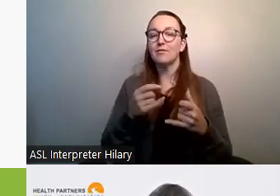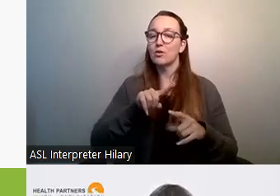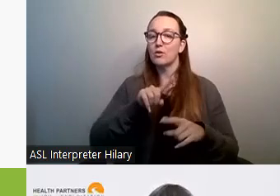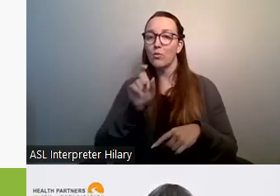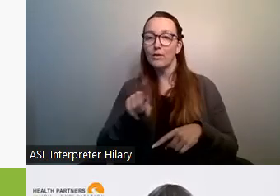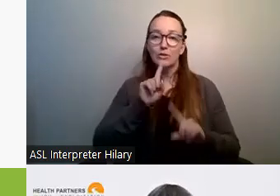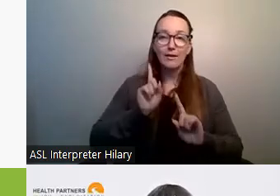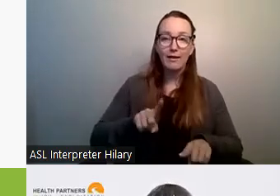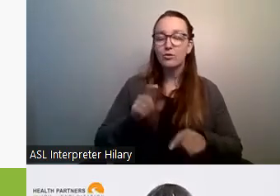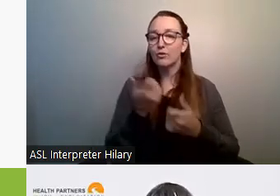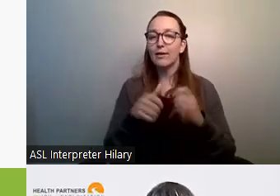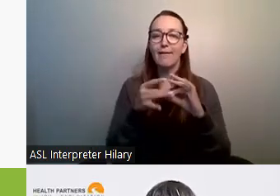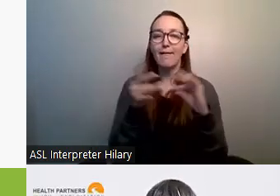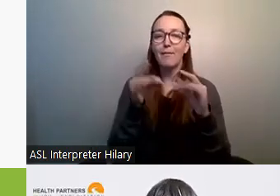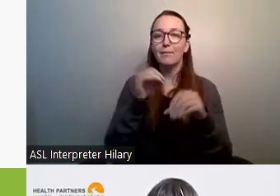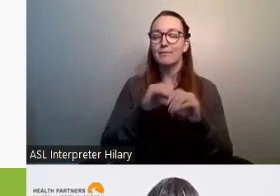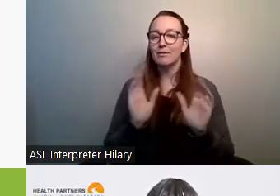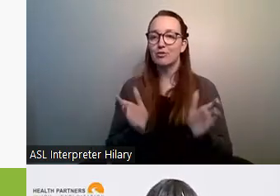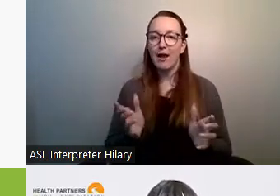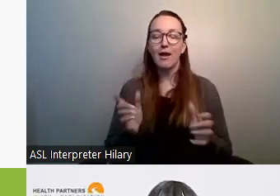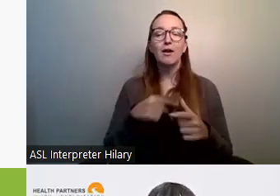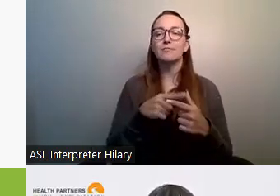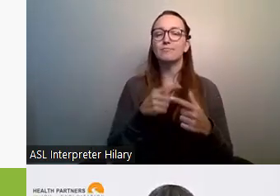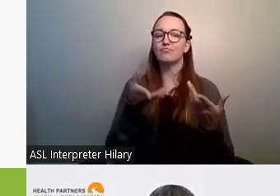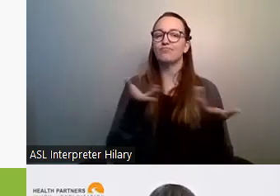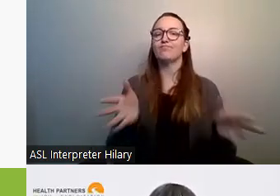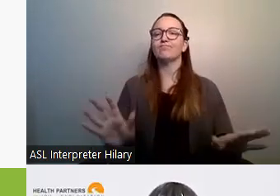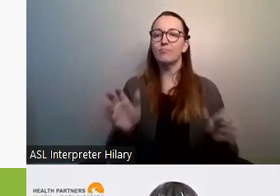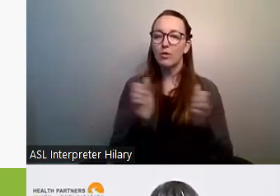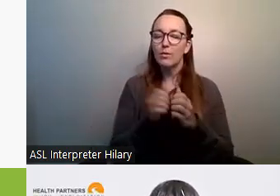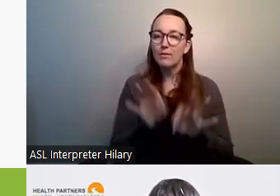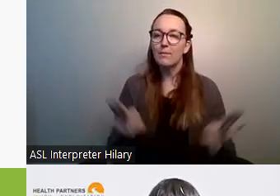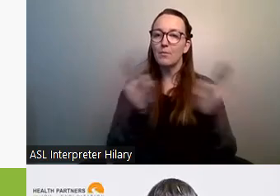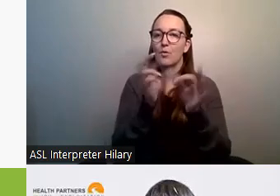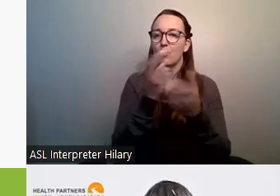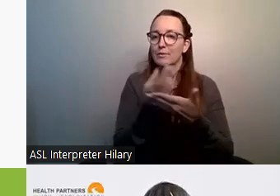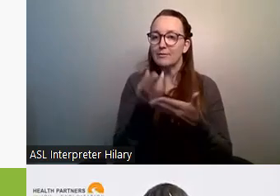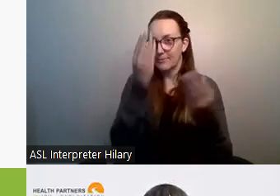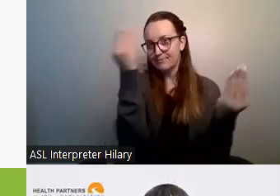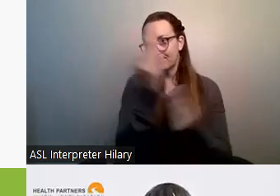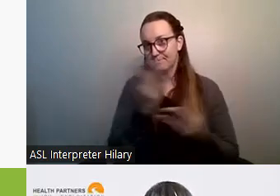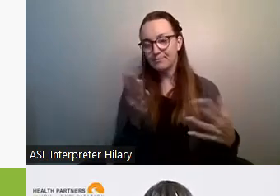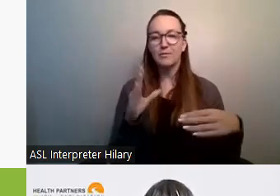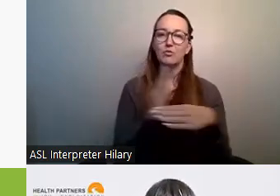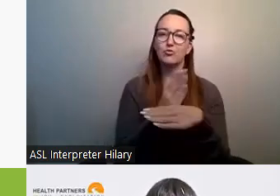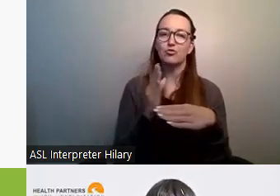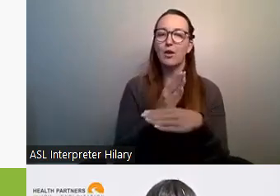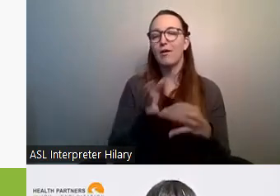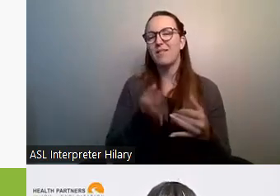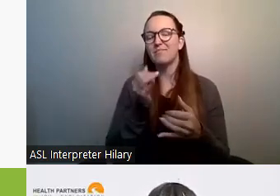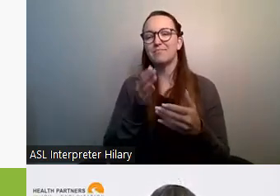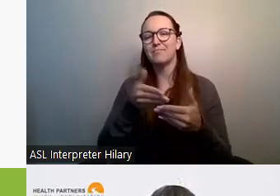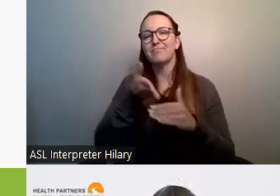comments in the chat. And we'll close the webinar today with some key resources for you to know about, and we'll share a post-evaluation so you